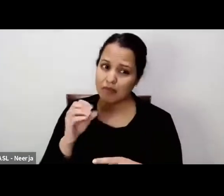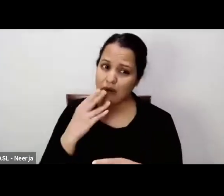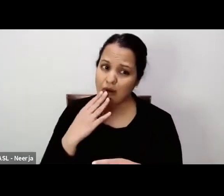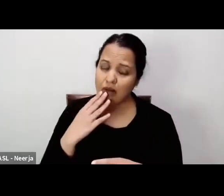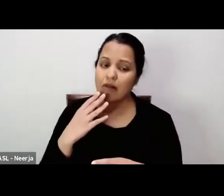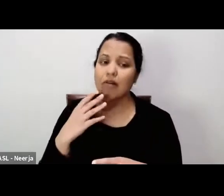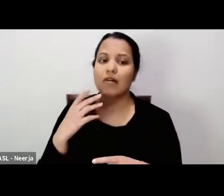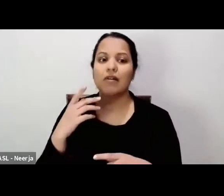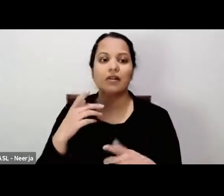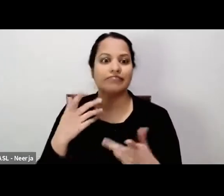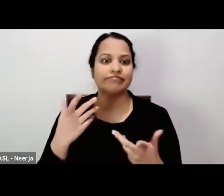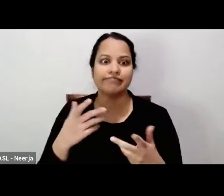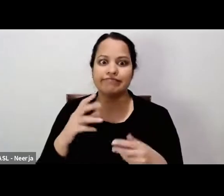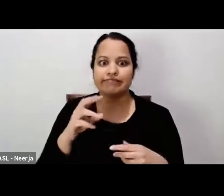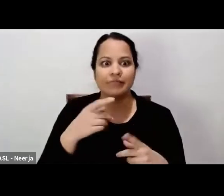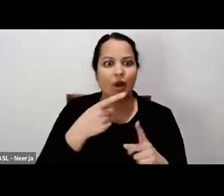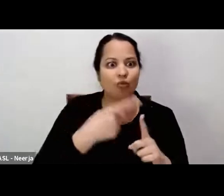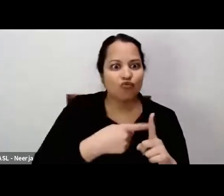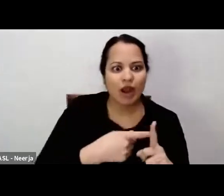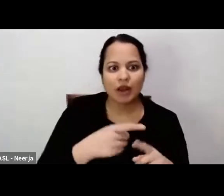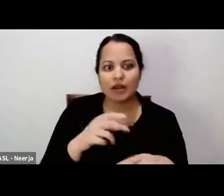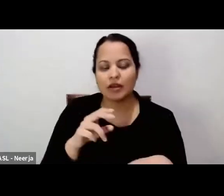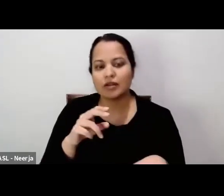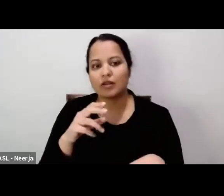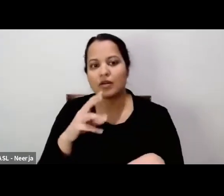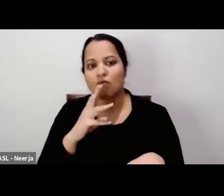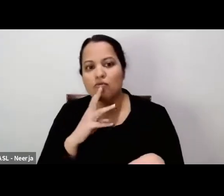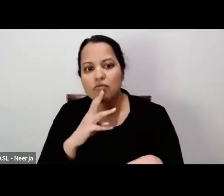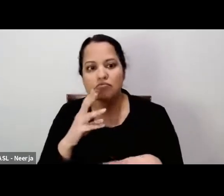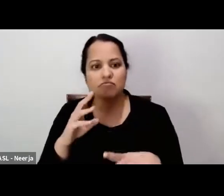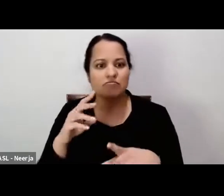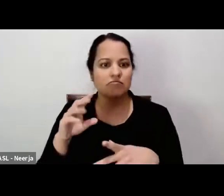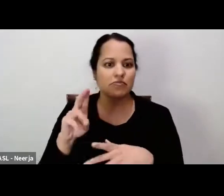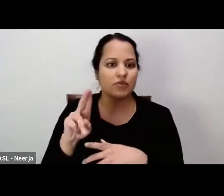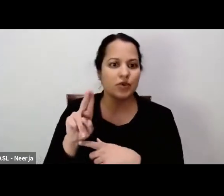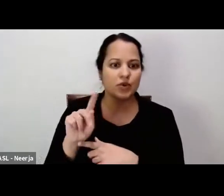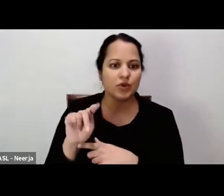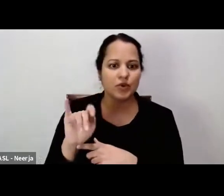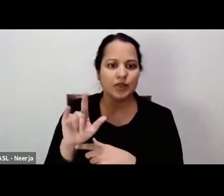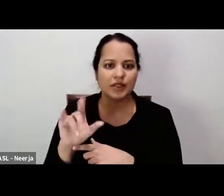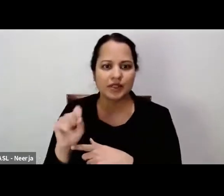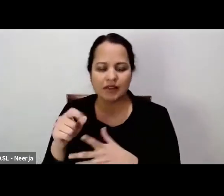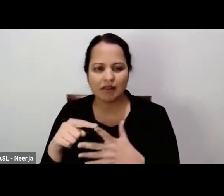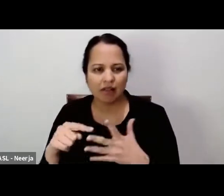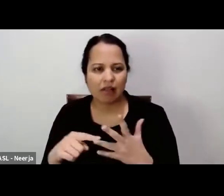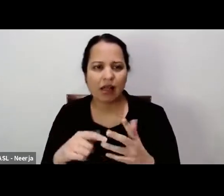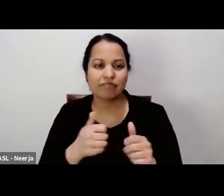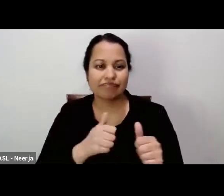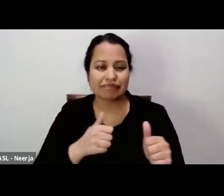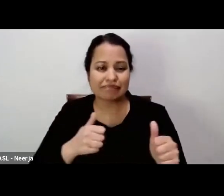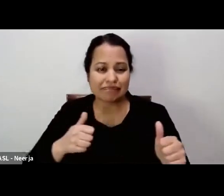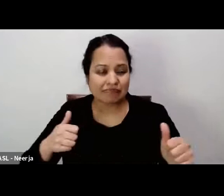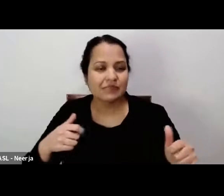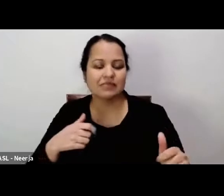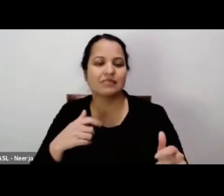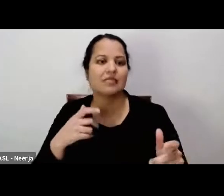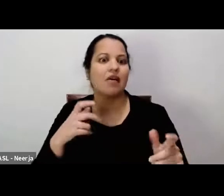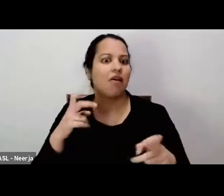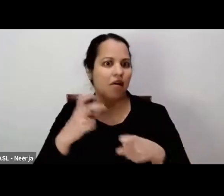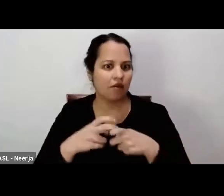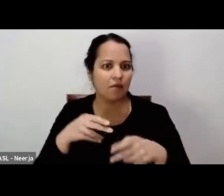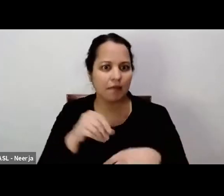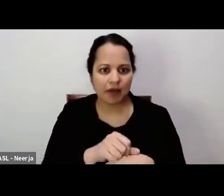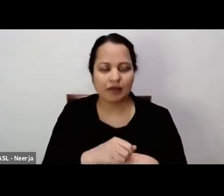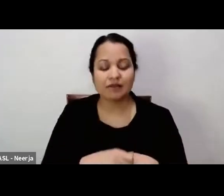on rent and utilities and water. So we've got our work cut out for us, but it's also really important that